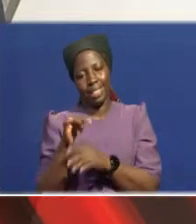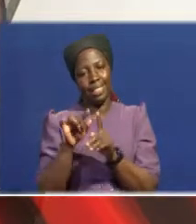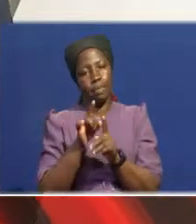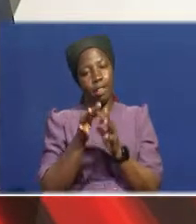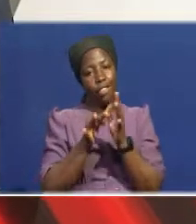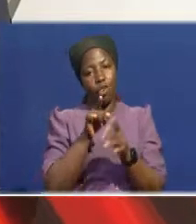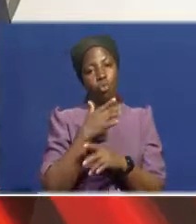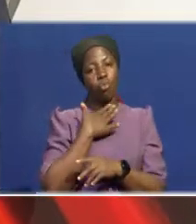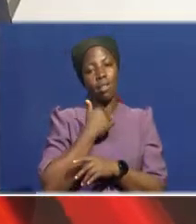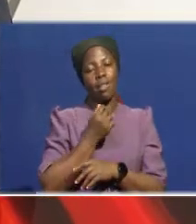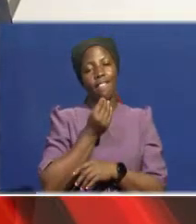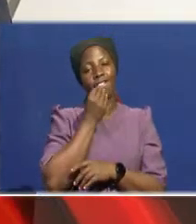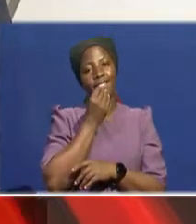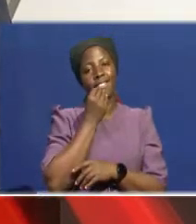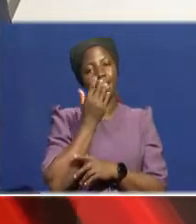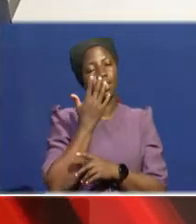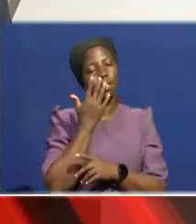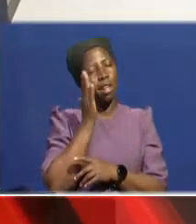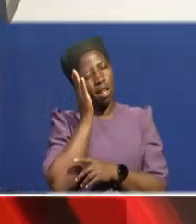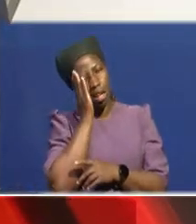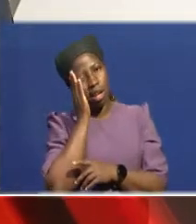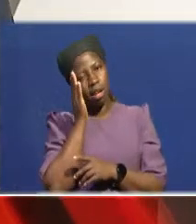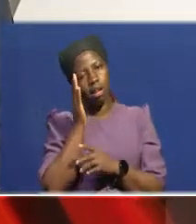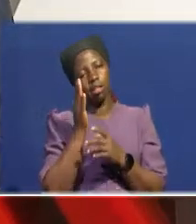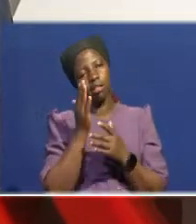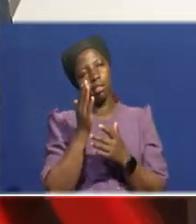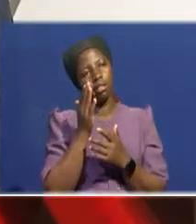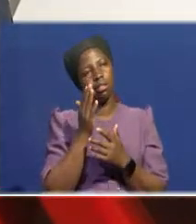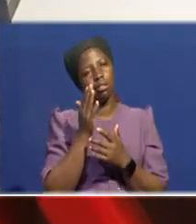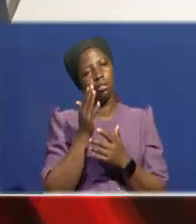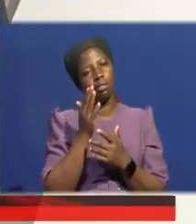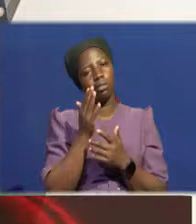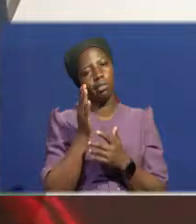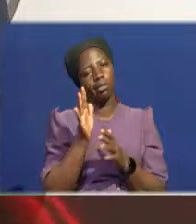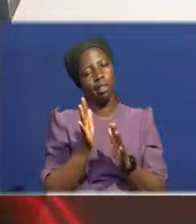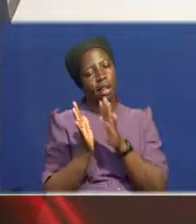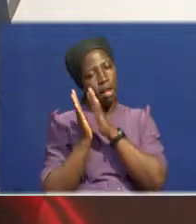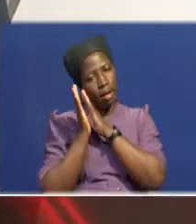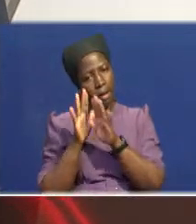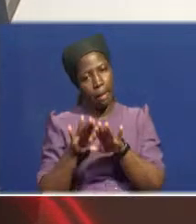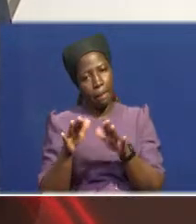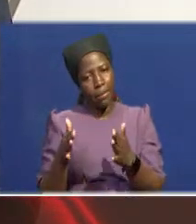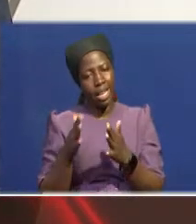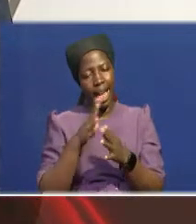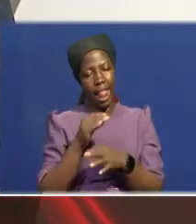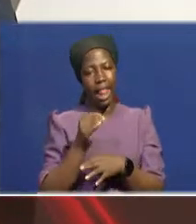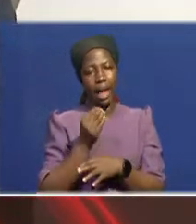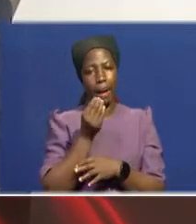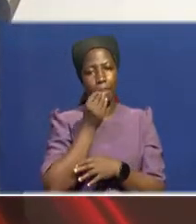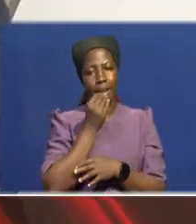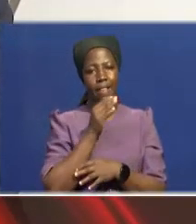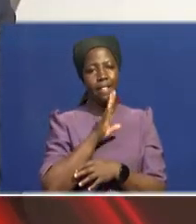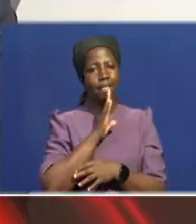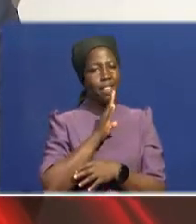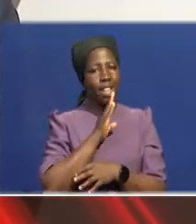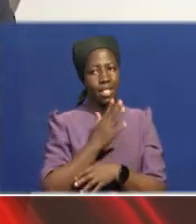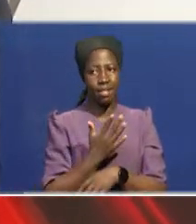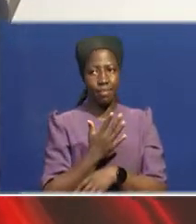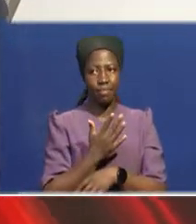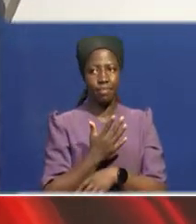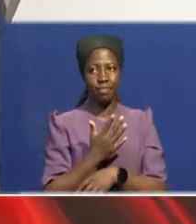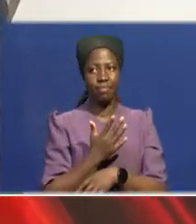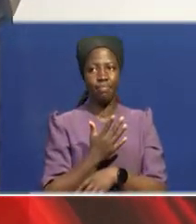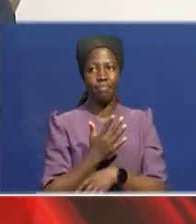hourly. Like in China, they do hourly rates. Mm-hmm. Somebody is in transit and you just want to take like 4 or 5 hours nap, so you need a place which can give